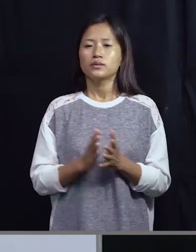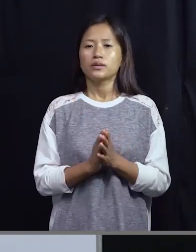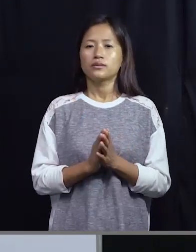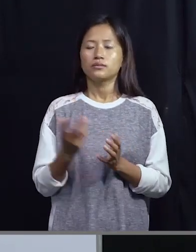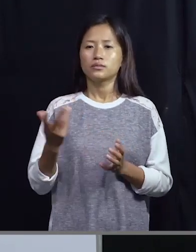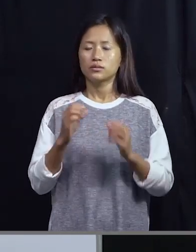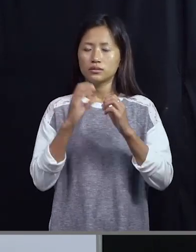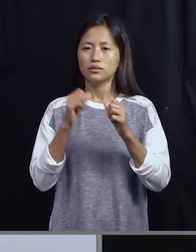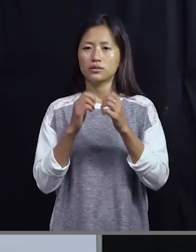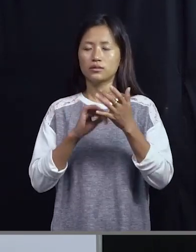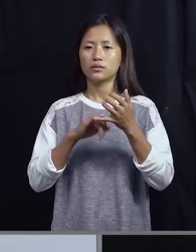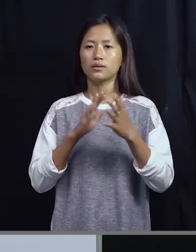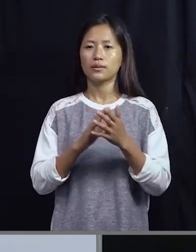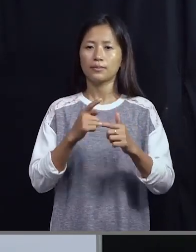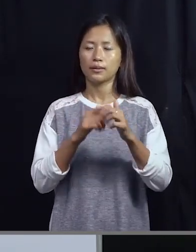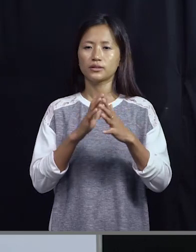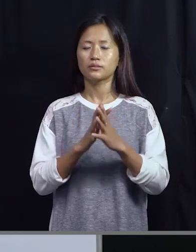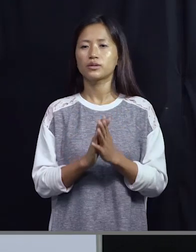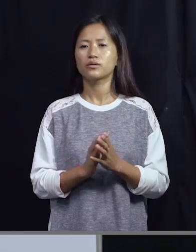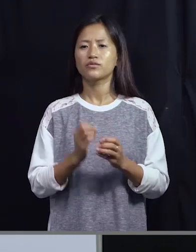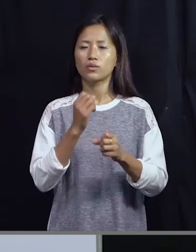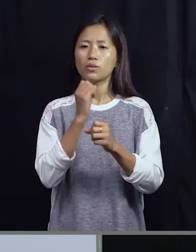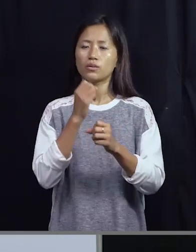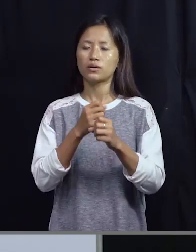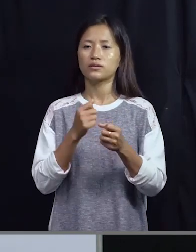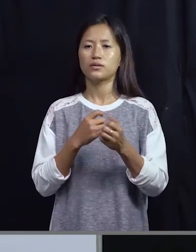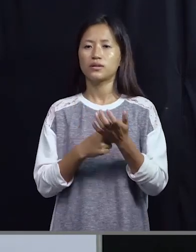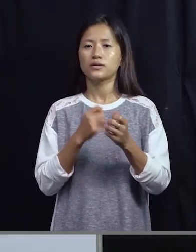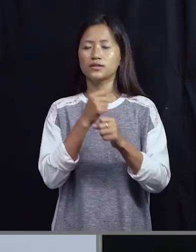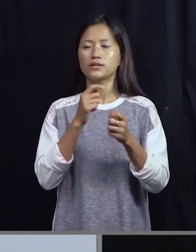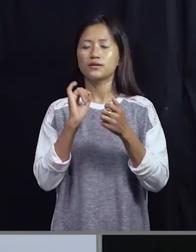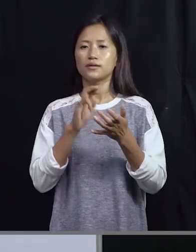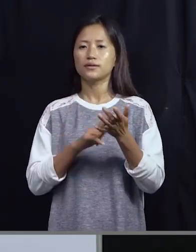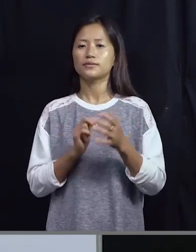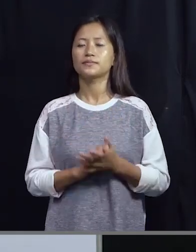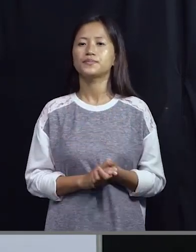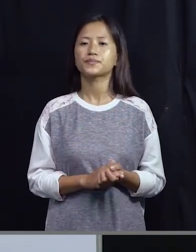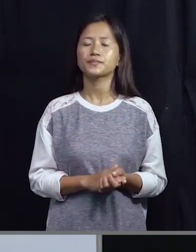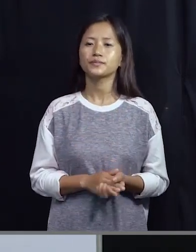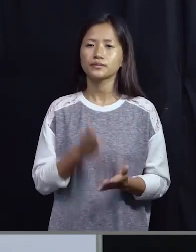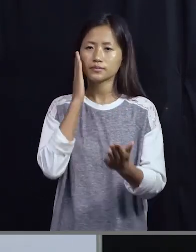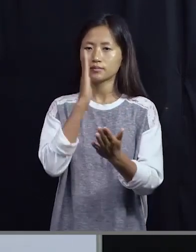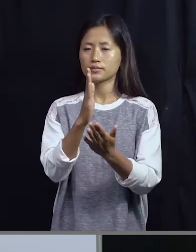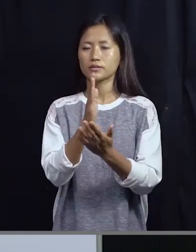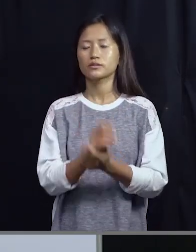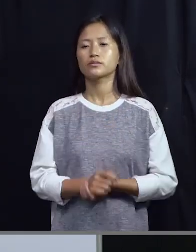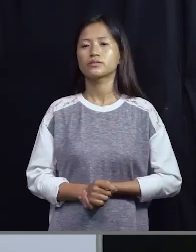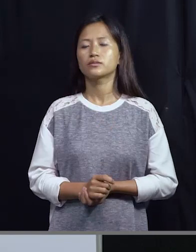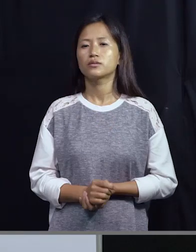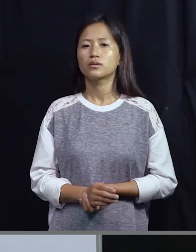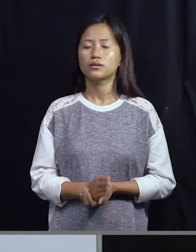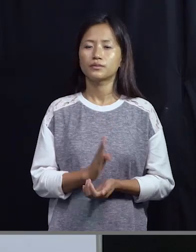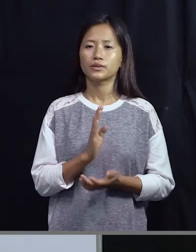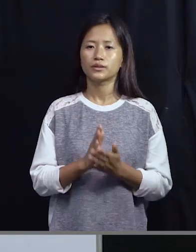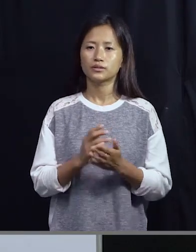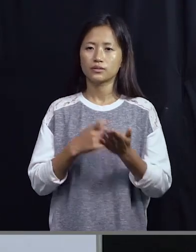are multiple sites of origin, and the direction is the direction of this